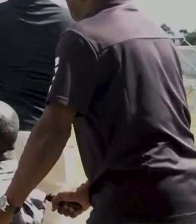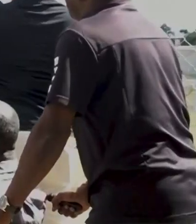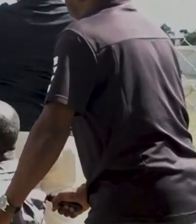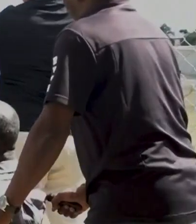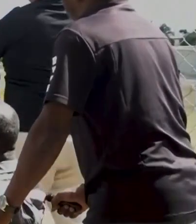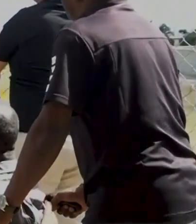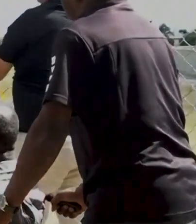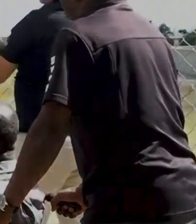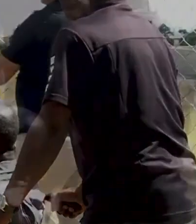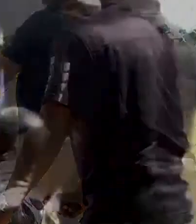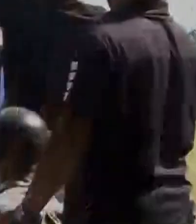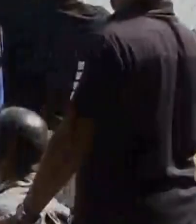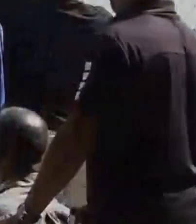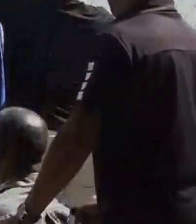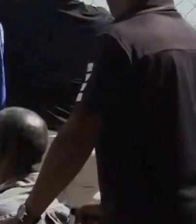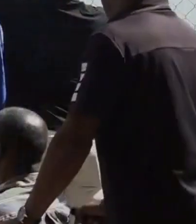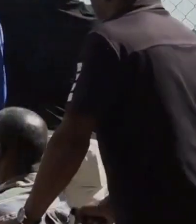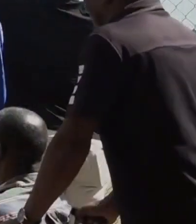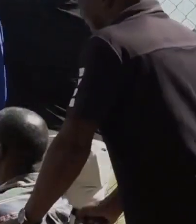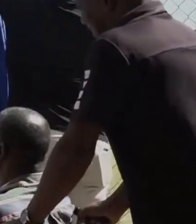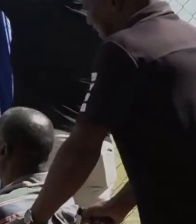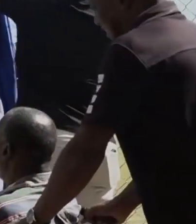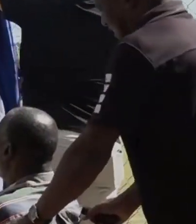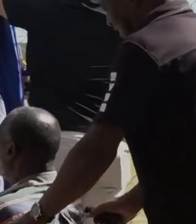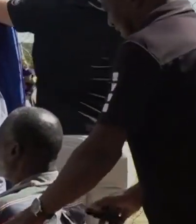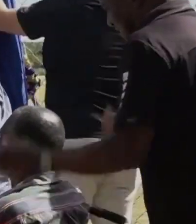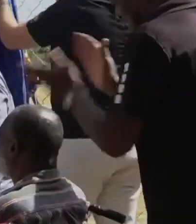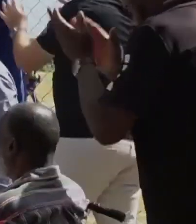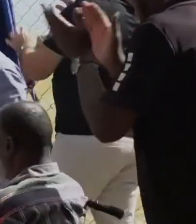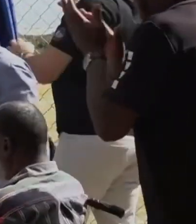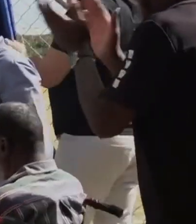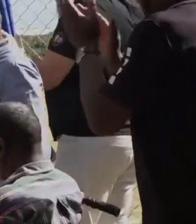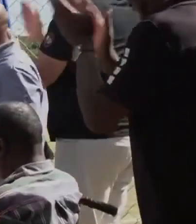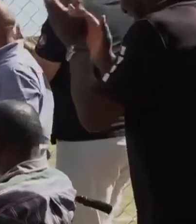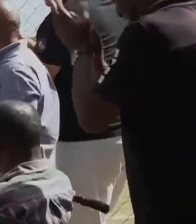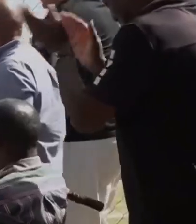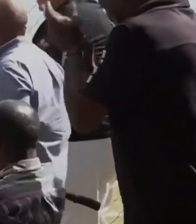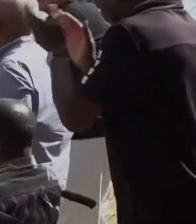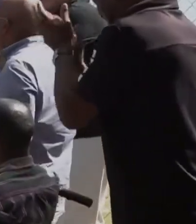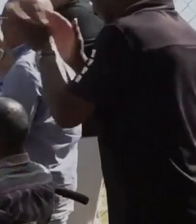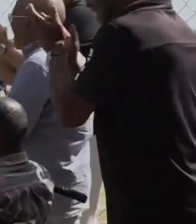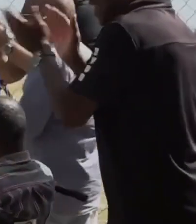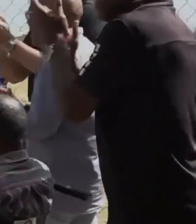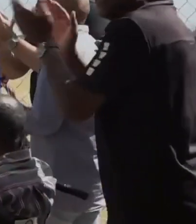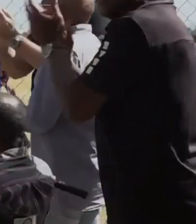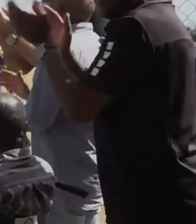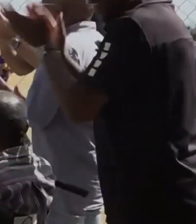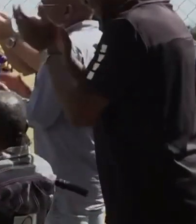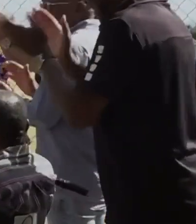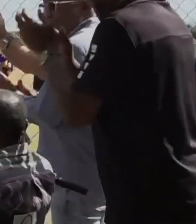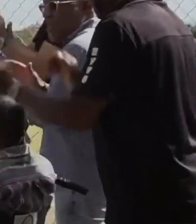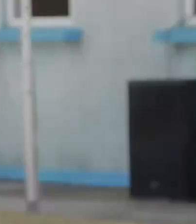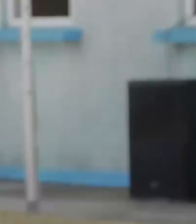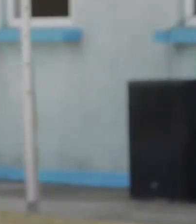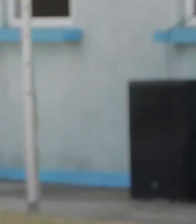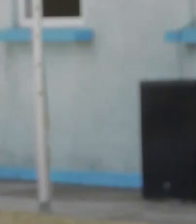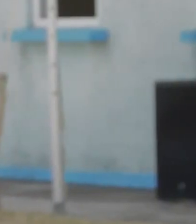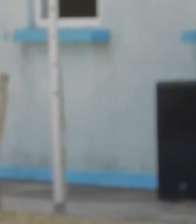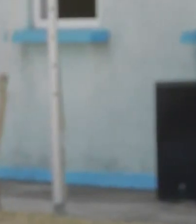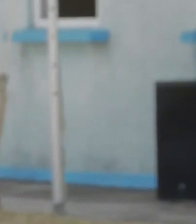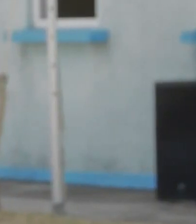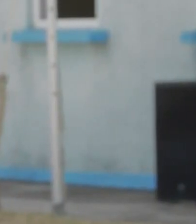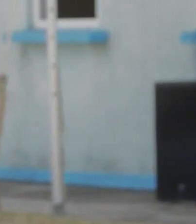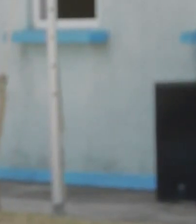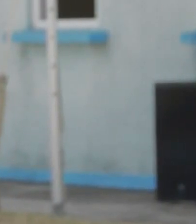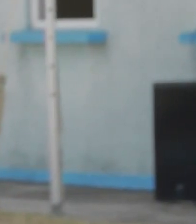moment as a national player. In Jamaica, when they saved the penalty, you know me, and that's the first time Barbados ever